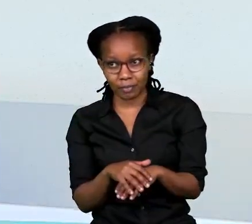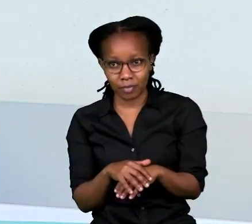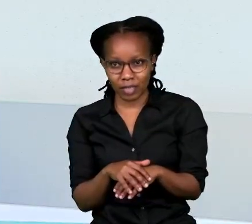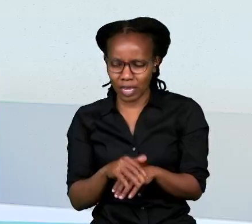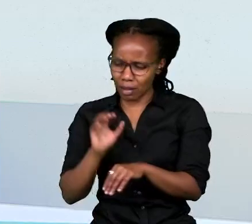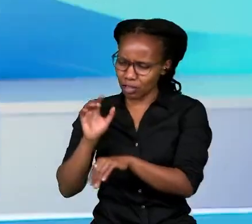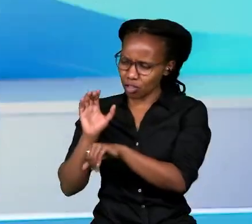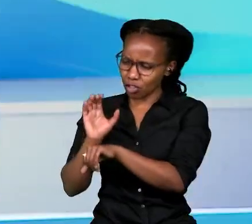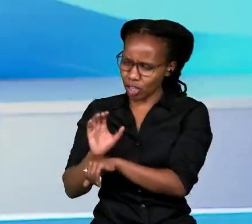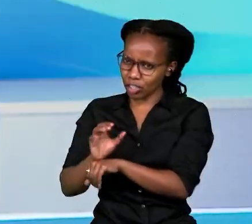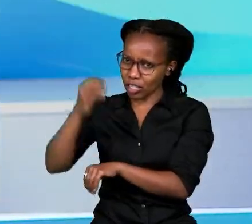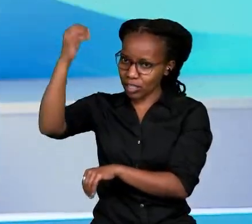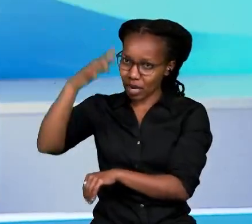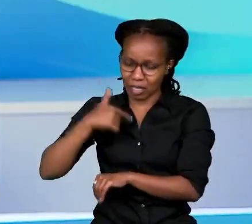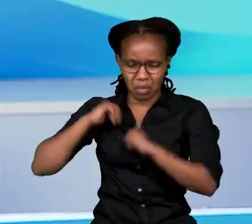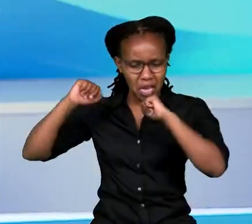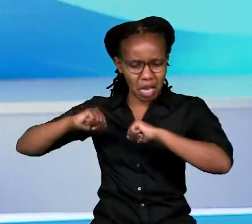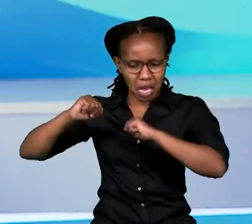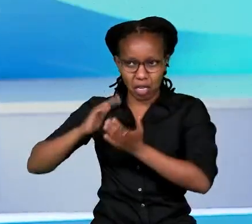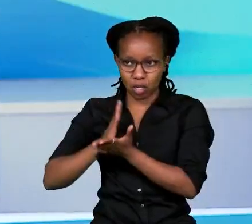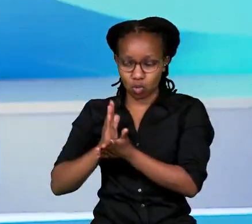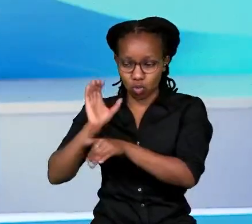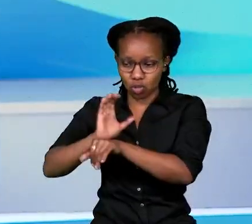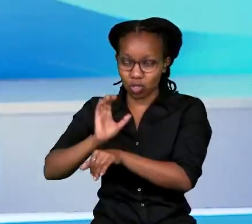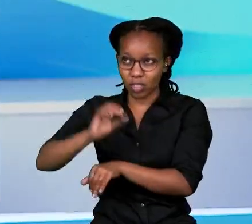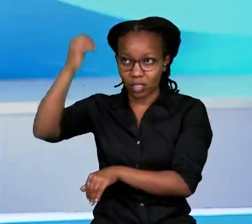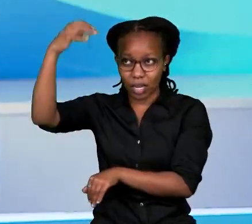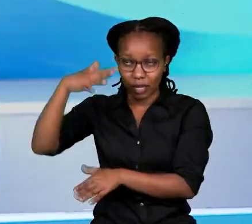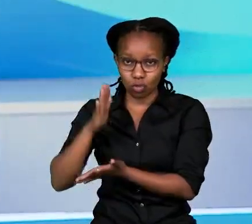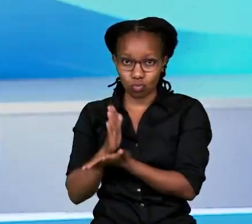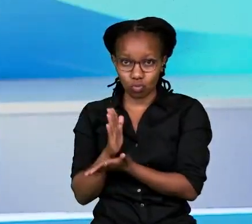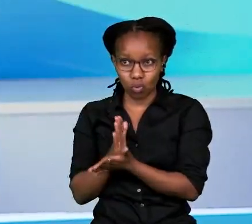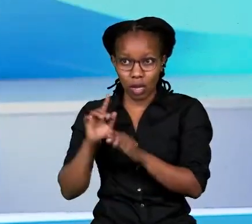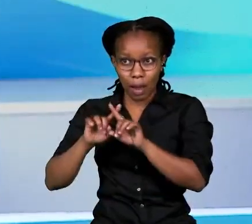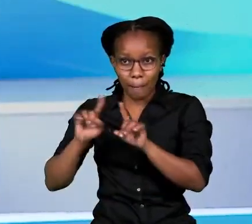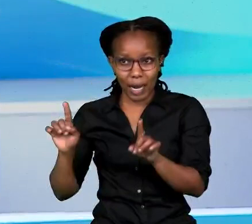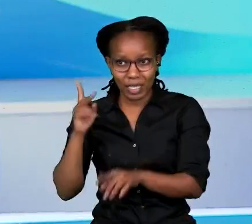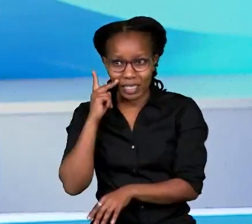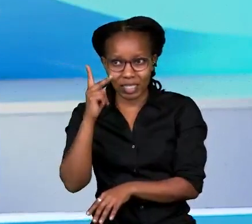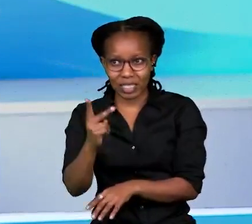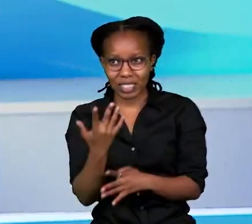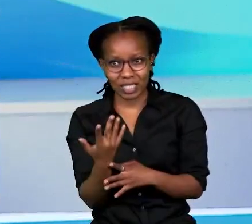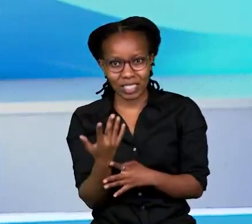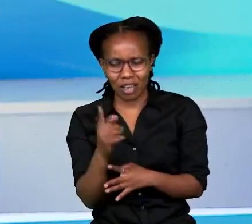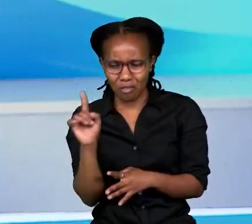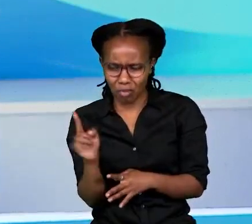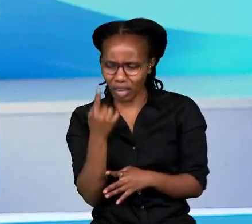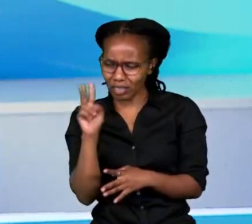the church is the light, and I agree with you, the church is the light, yes. But we have seen, not once, not